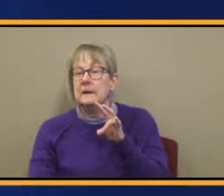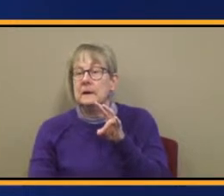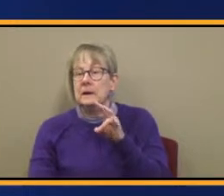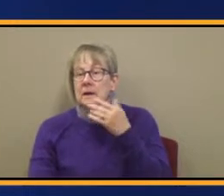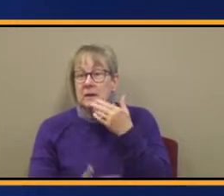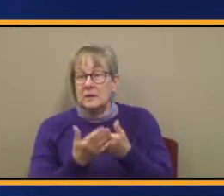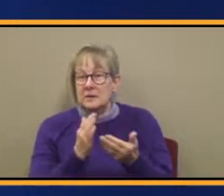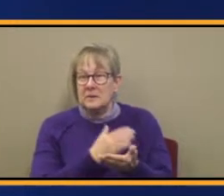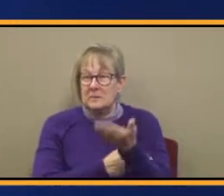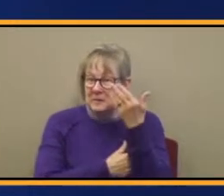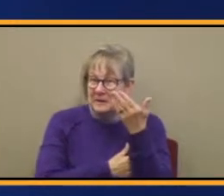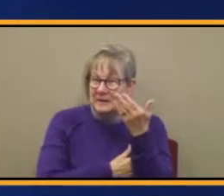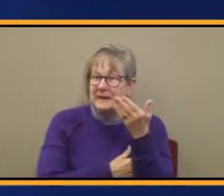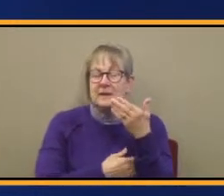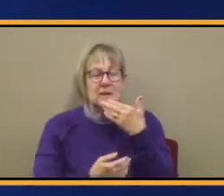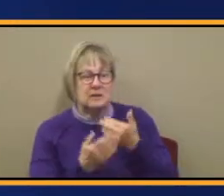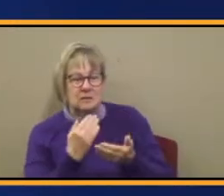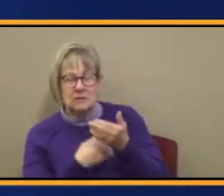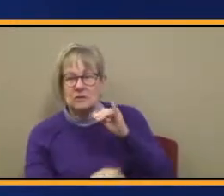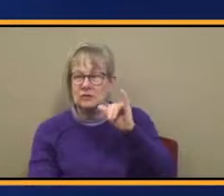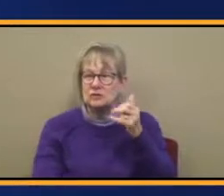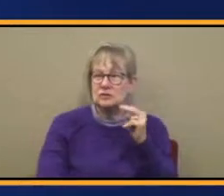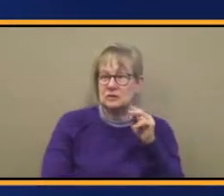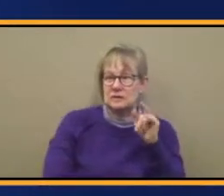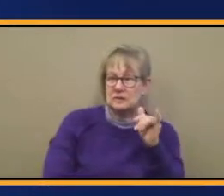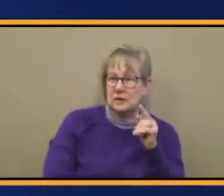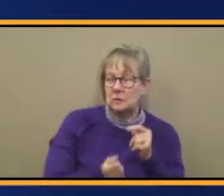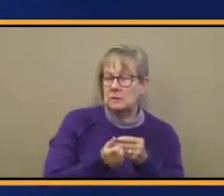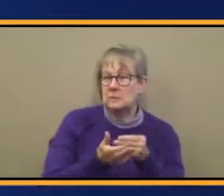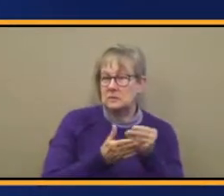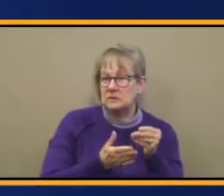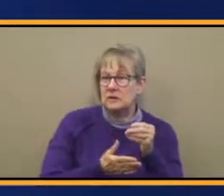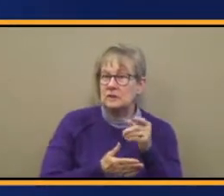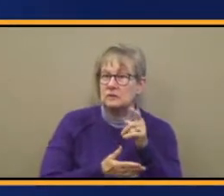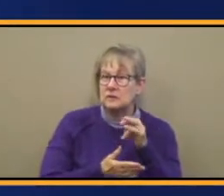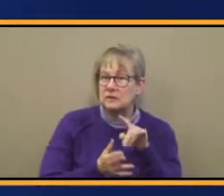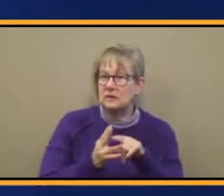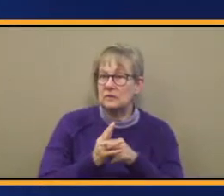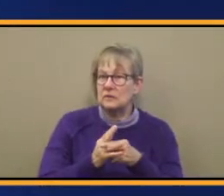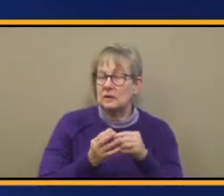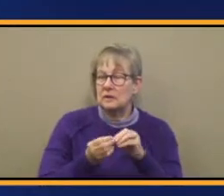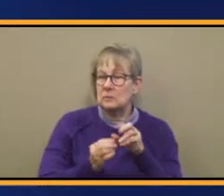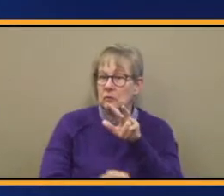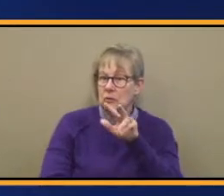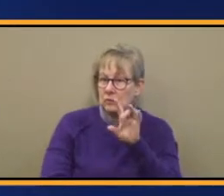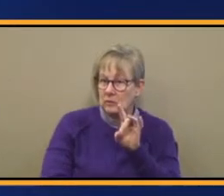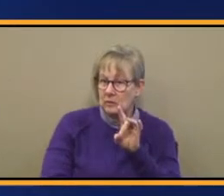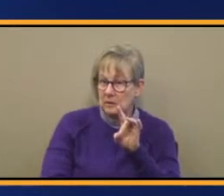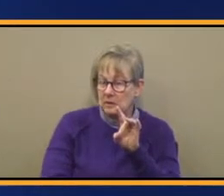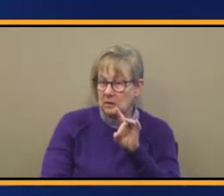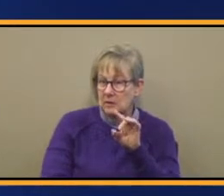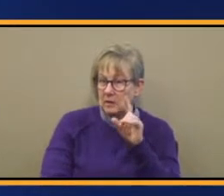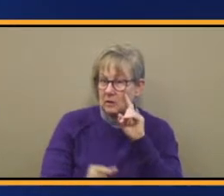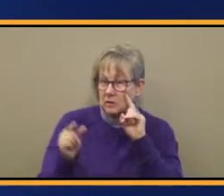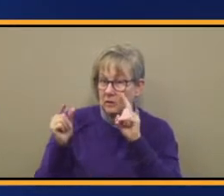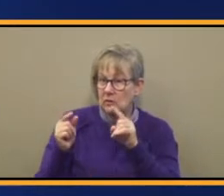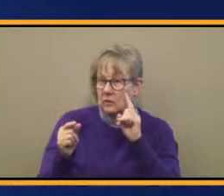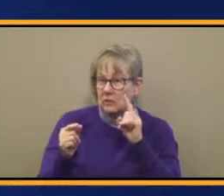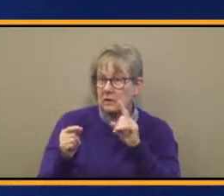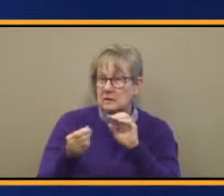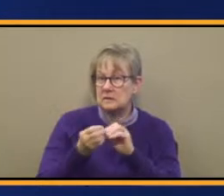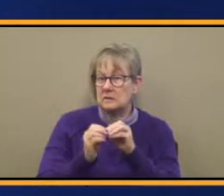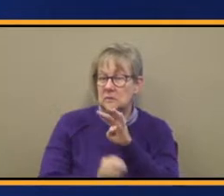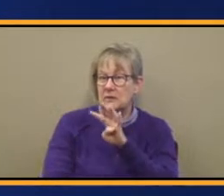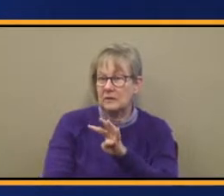Good morning. Good morning, sir. John Scott with Purchasing and Strategic Sourcing. Item 38, the strategic goal for this item is